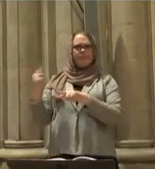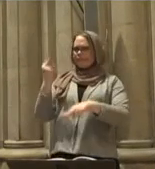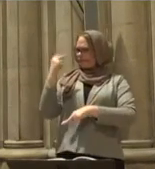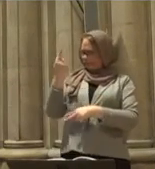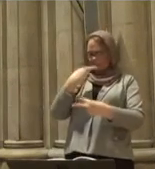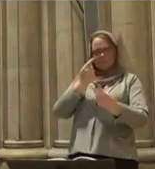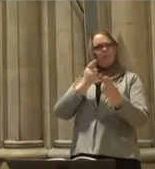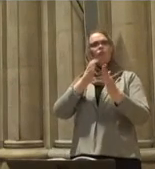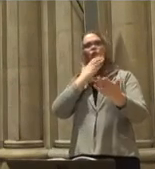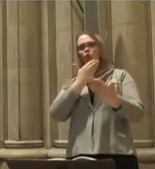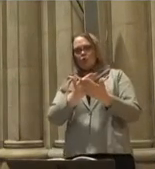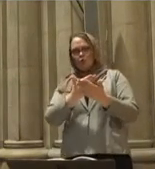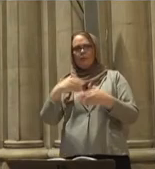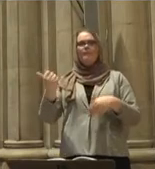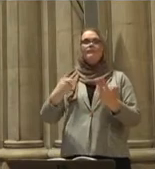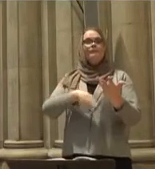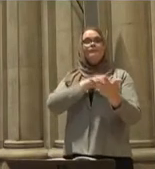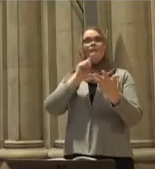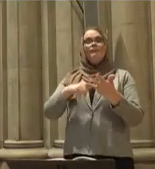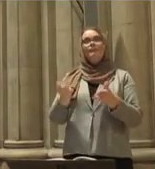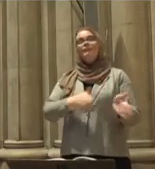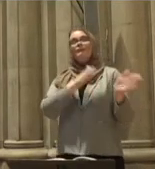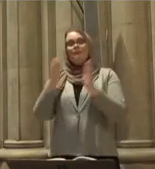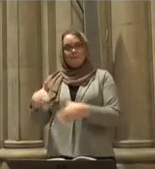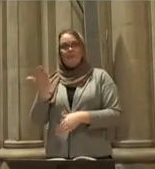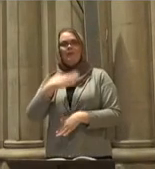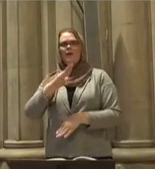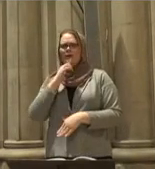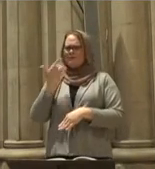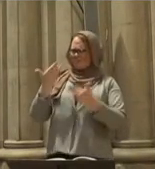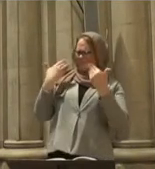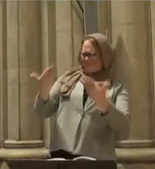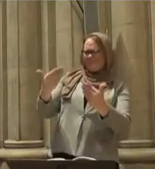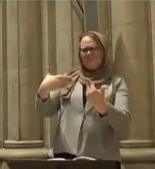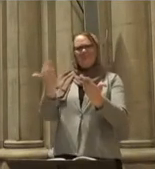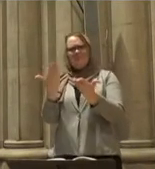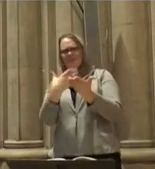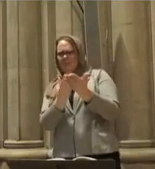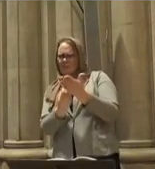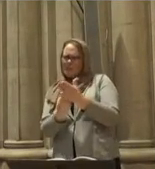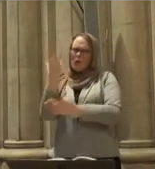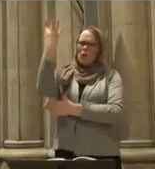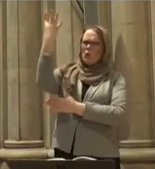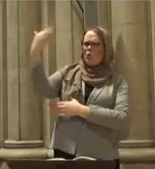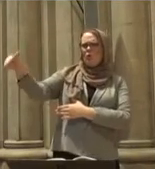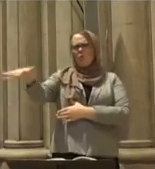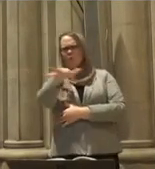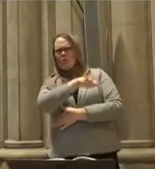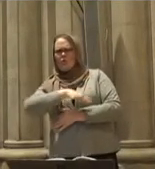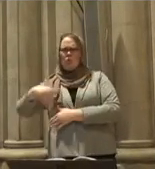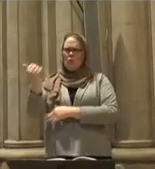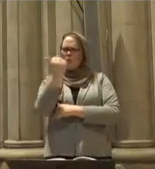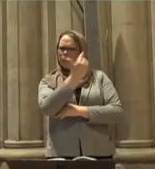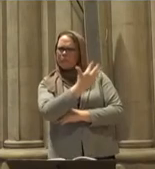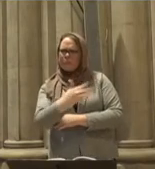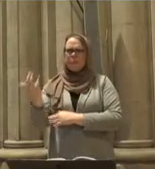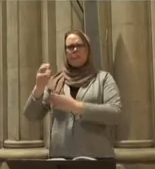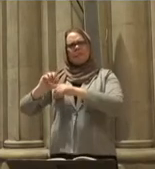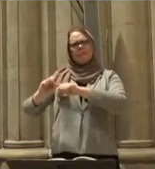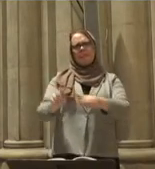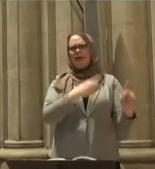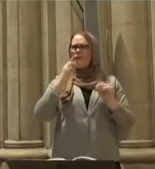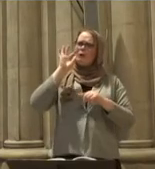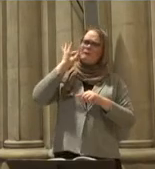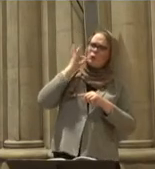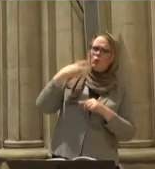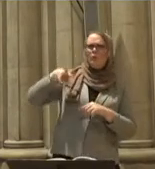vegetation, plants yielding seed and fruit trees of every kind on earth that bear fruit with the seed in it. And it was